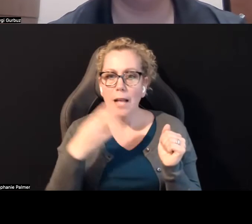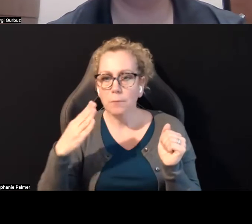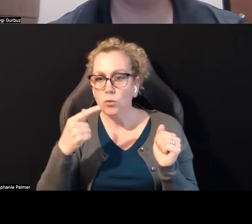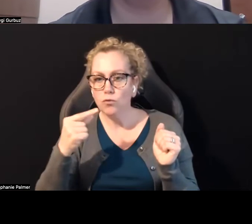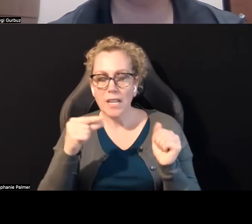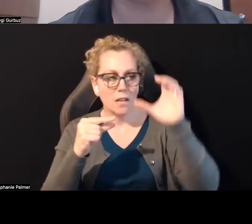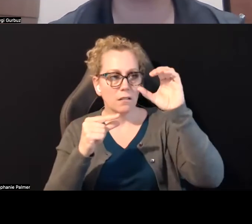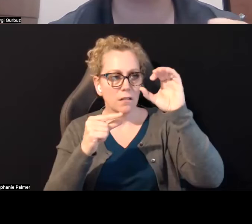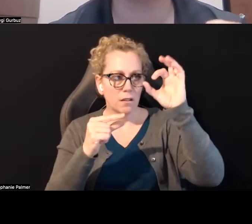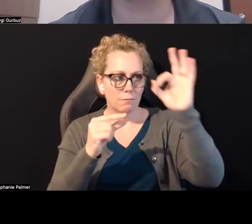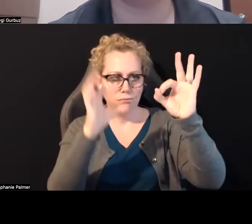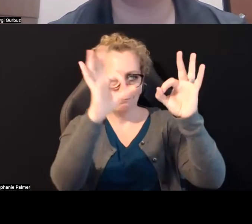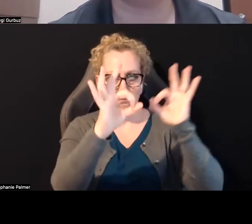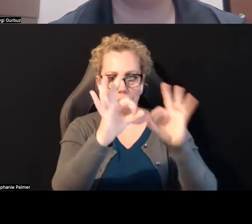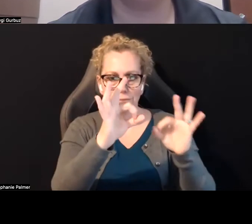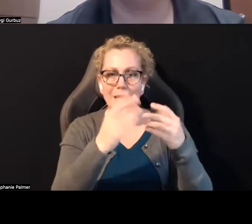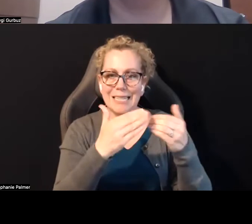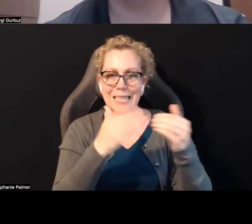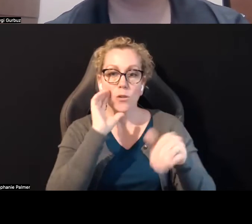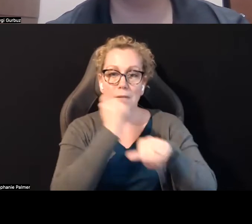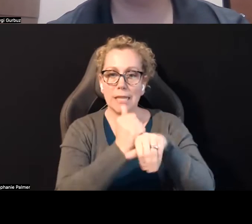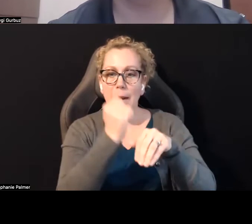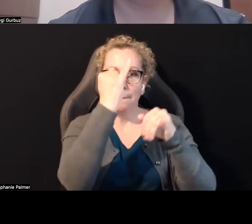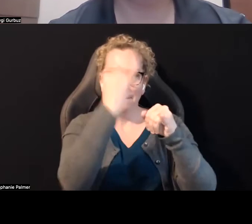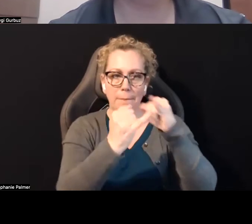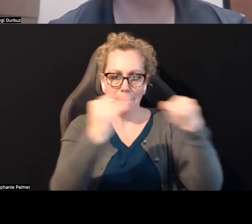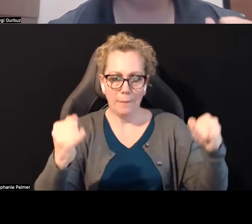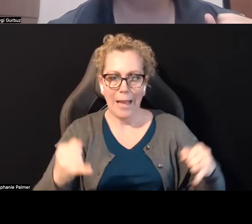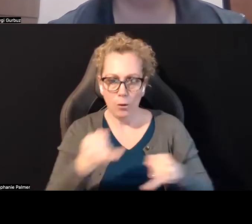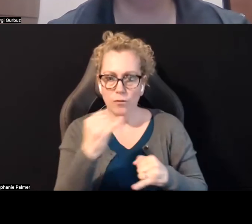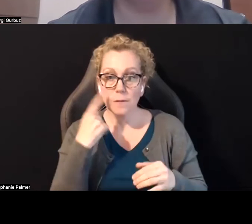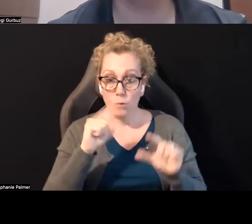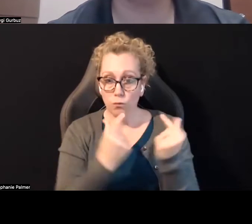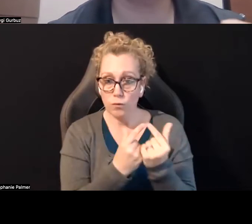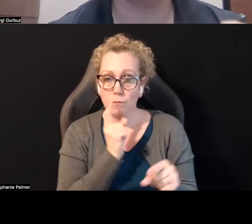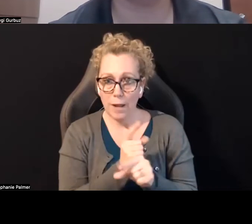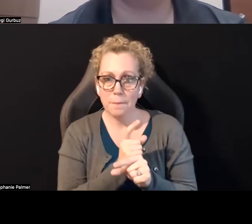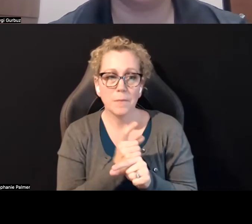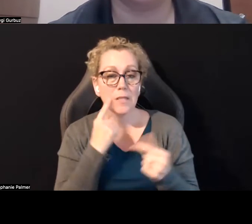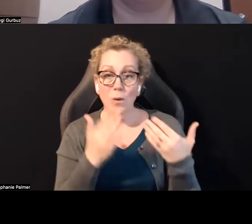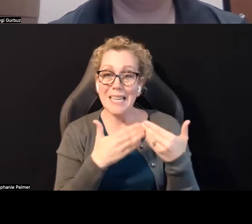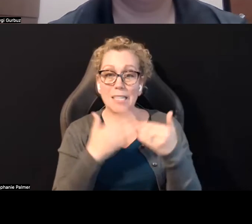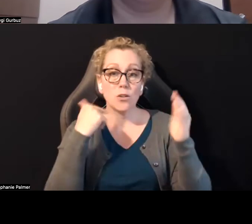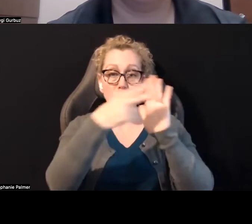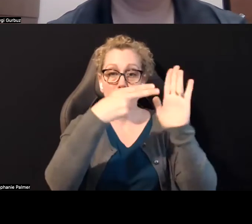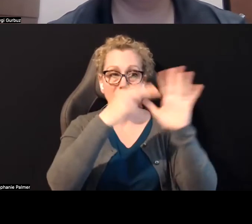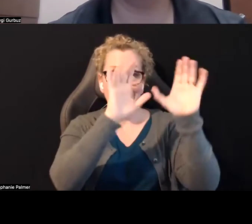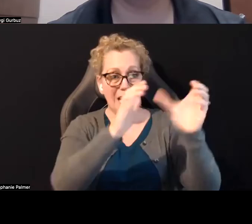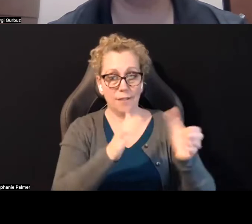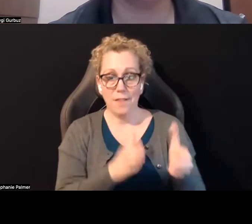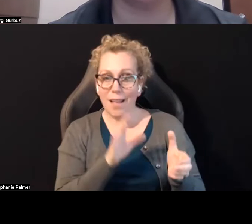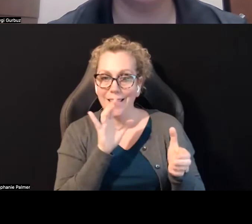boundary between the different groupings. So it will be much easier to classify